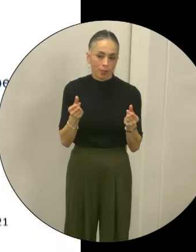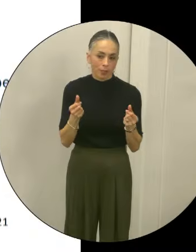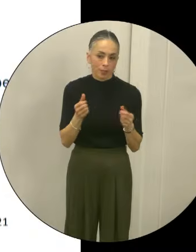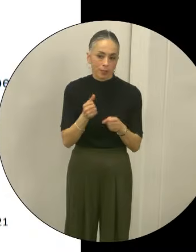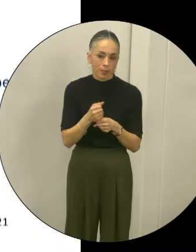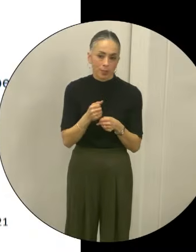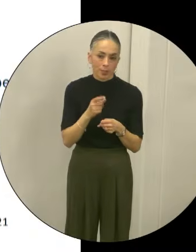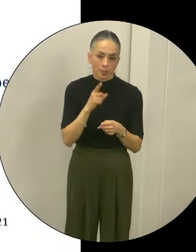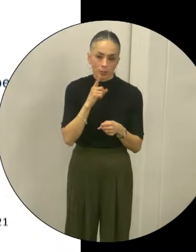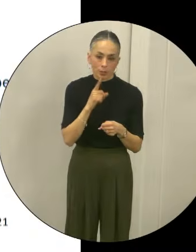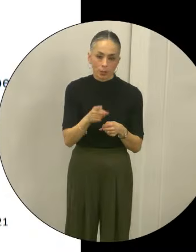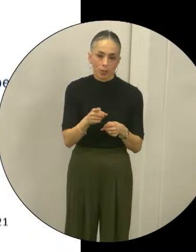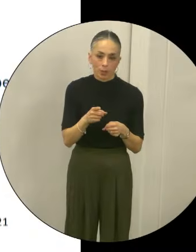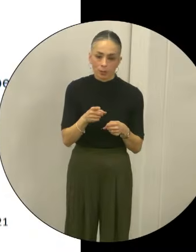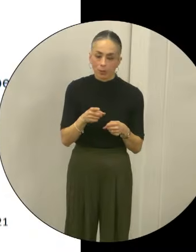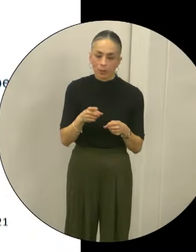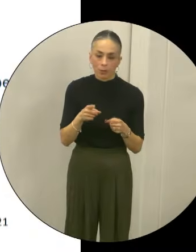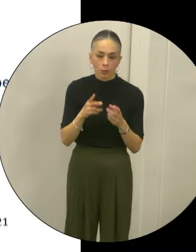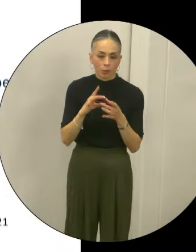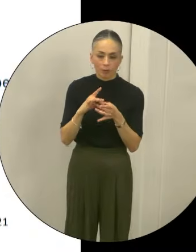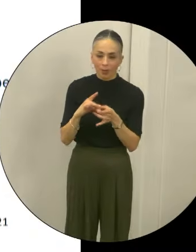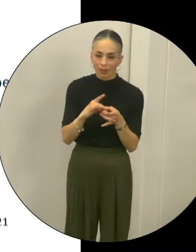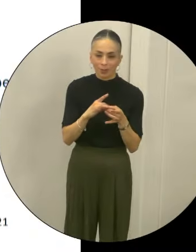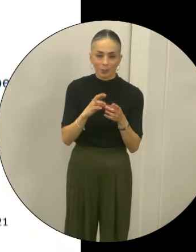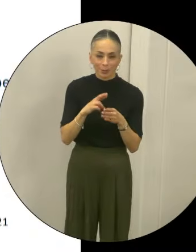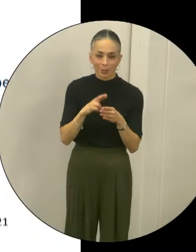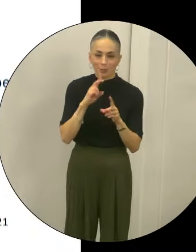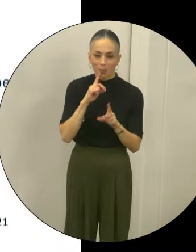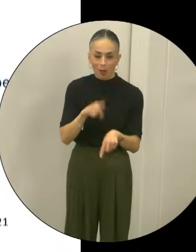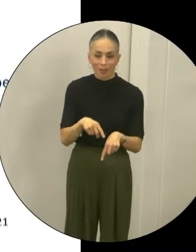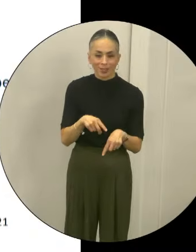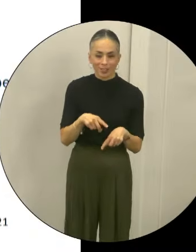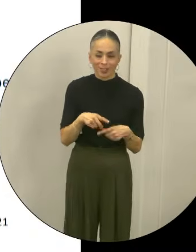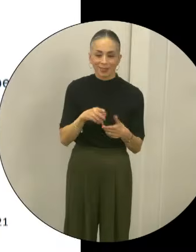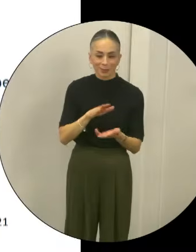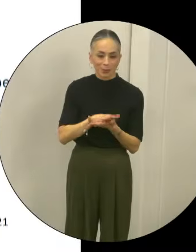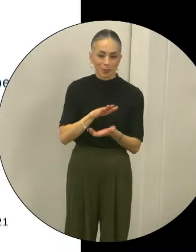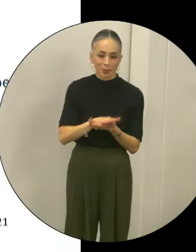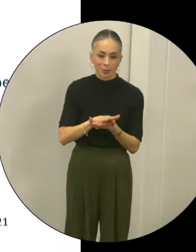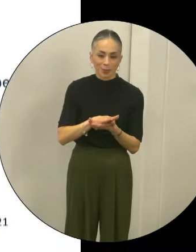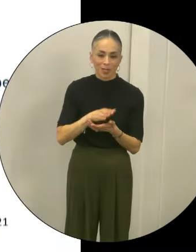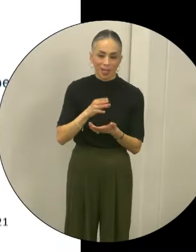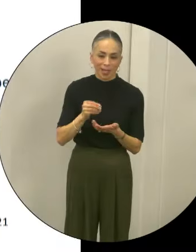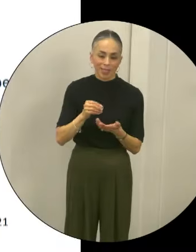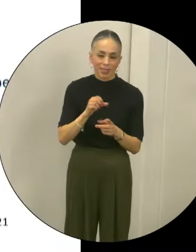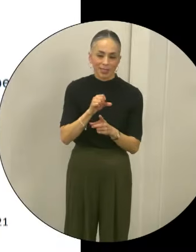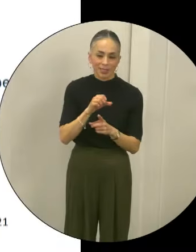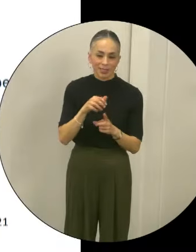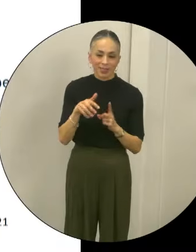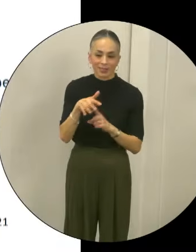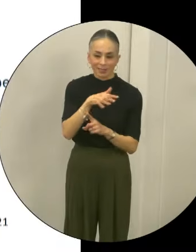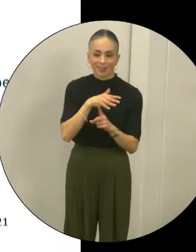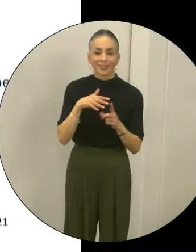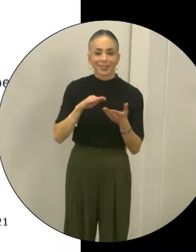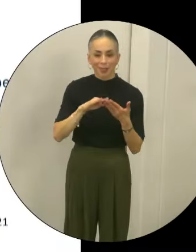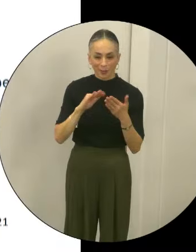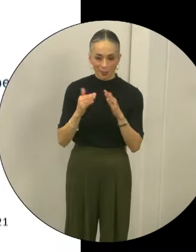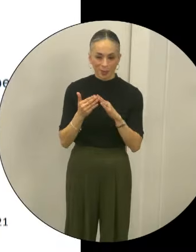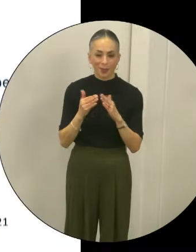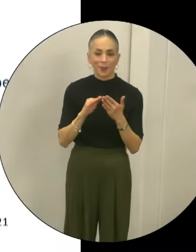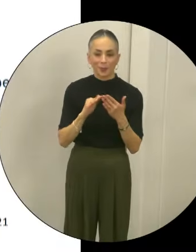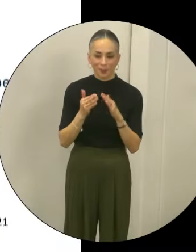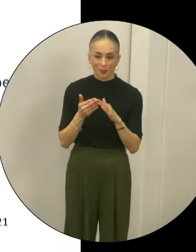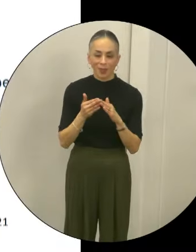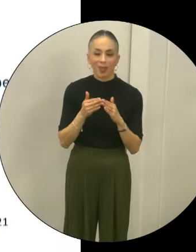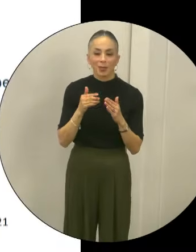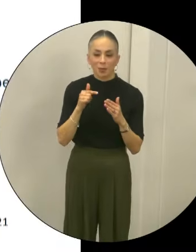a unified response to concerns affecting students, schools, and the surrounding community. Through these efforts,